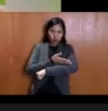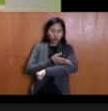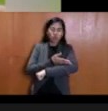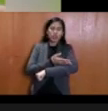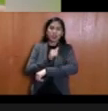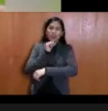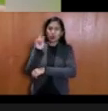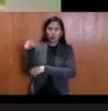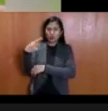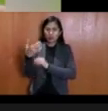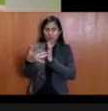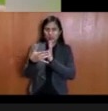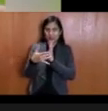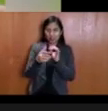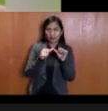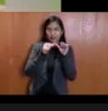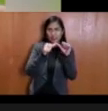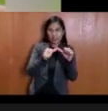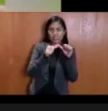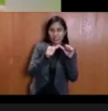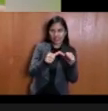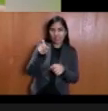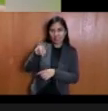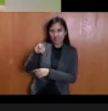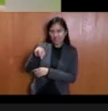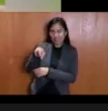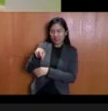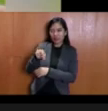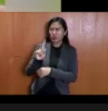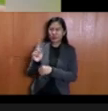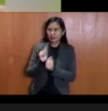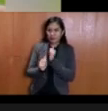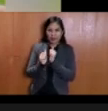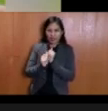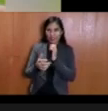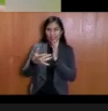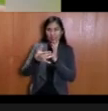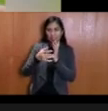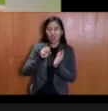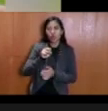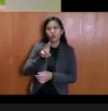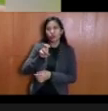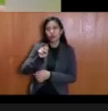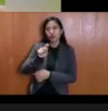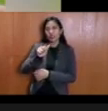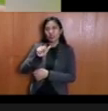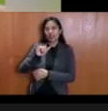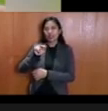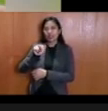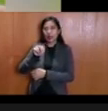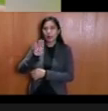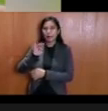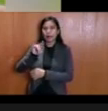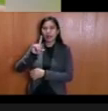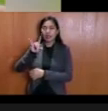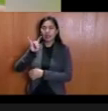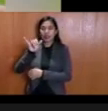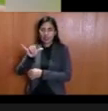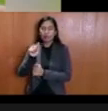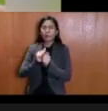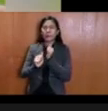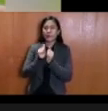need, but we need digital sustainability. And what I mean by that is that we can't achieve our